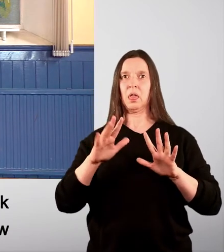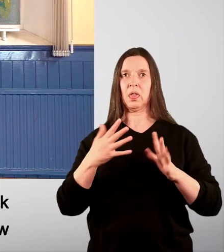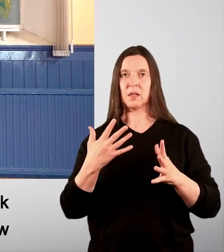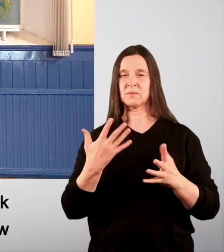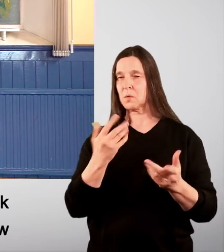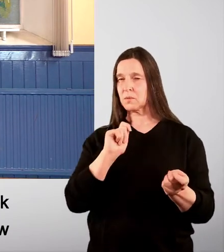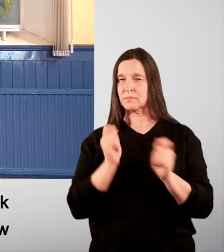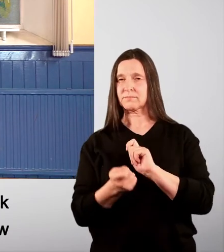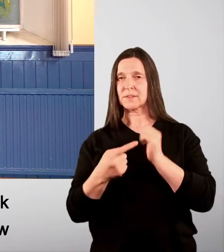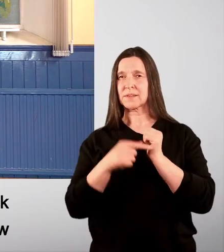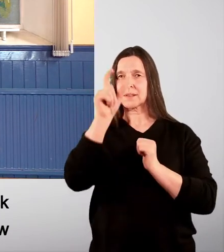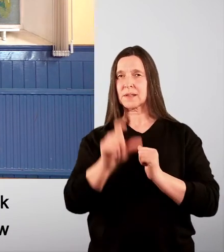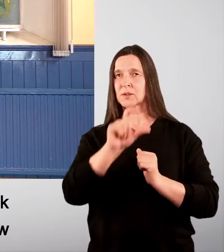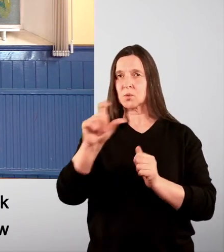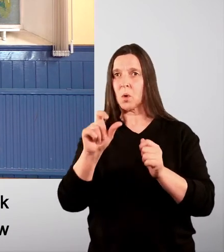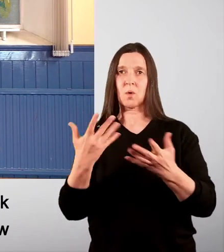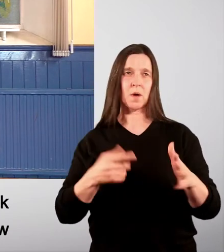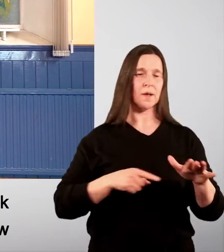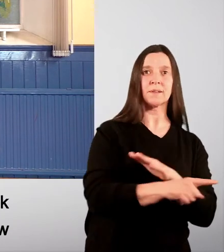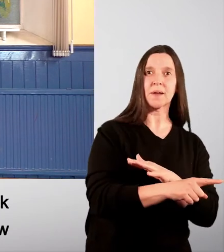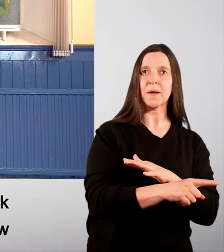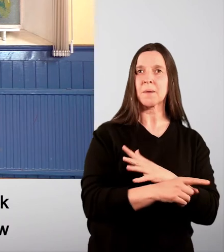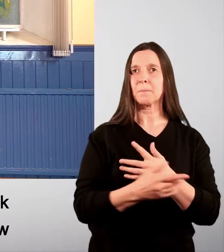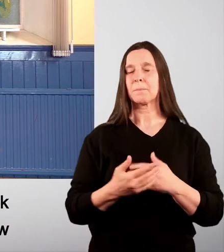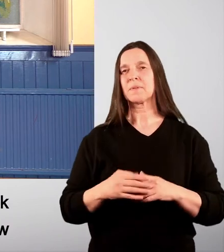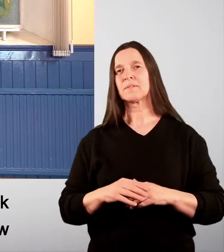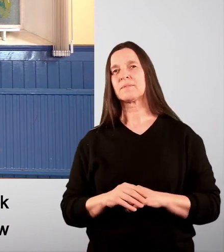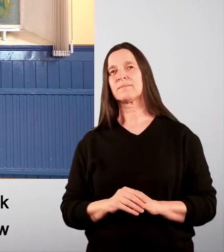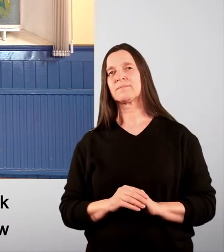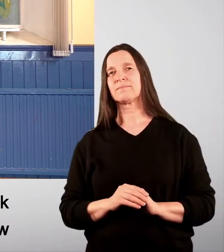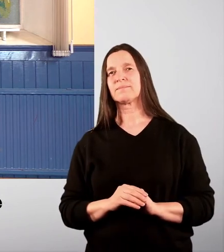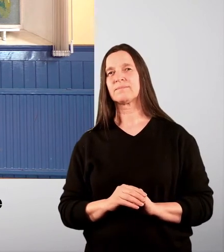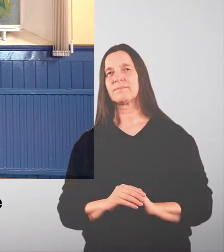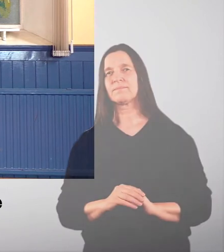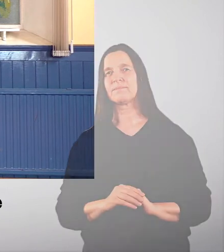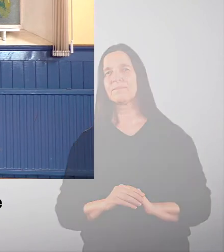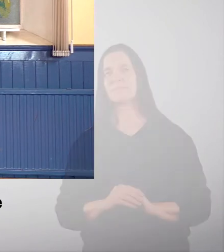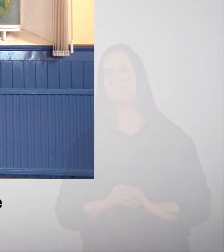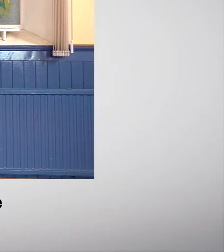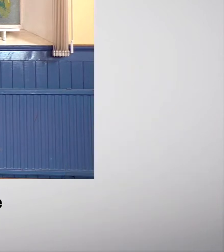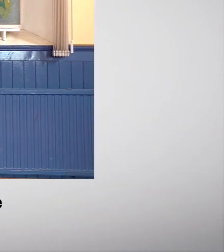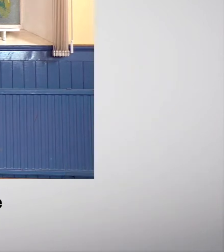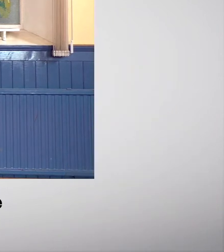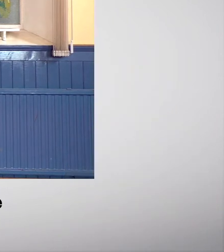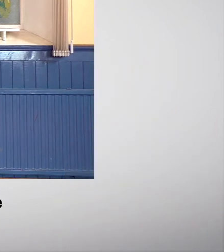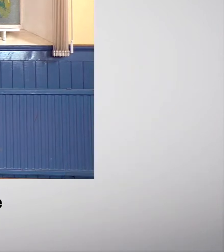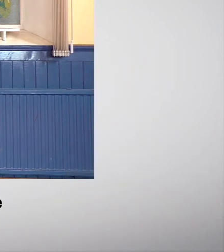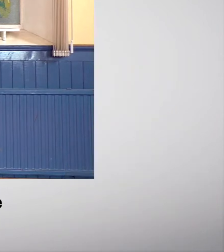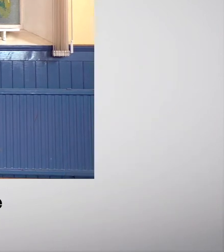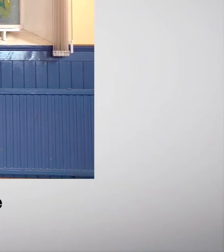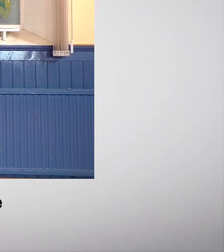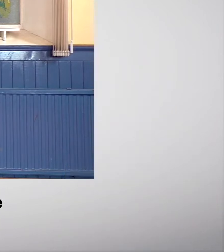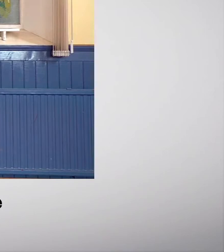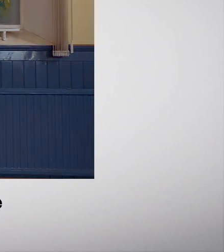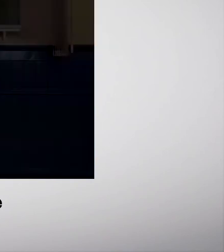when they taste that blood, their body does a quick check. It may allow you to escape, but it may allow you to follow through with another technique